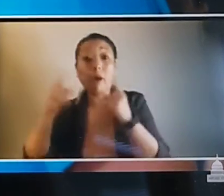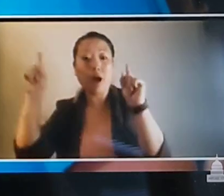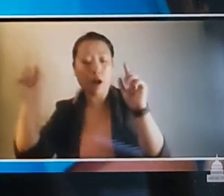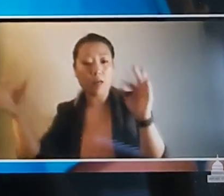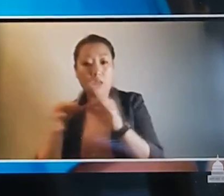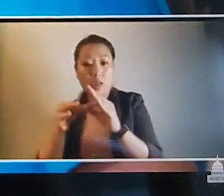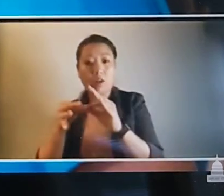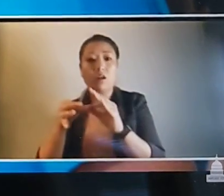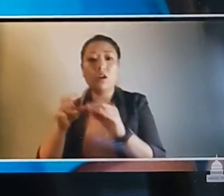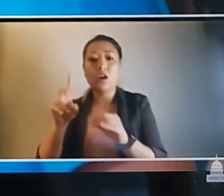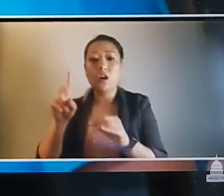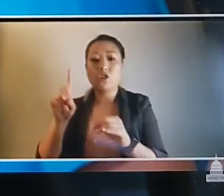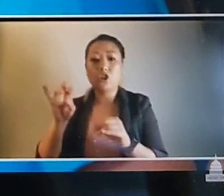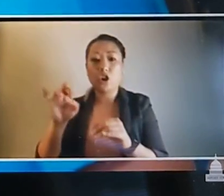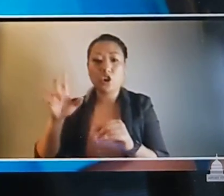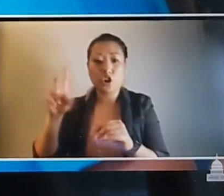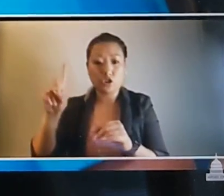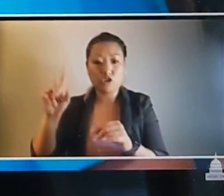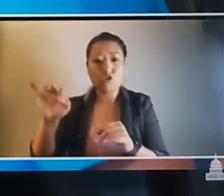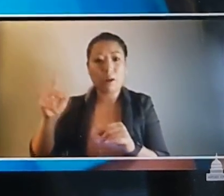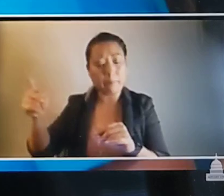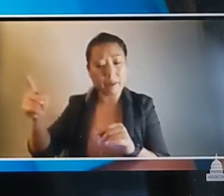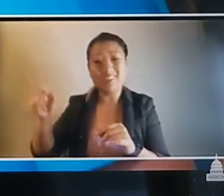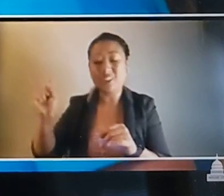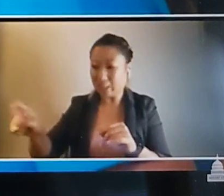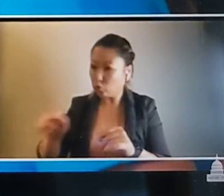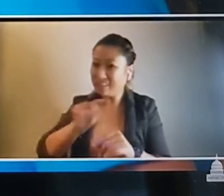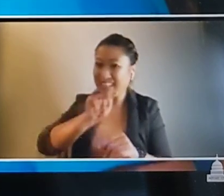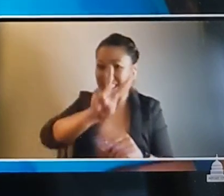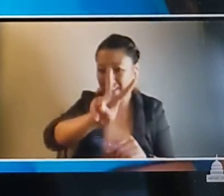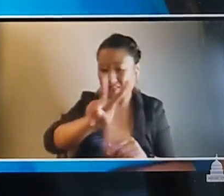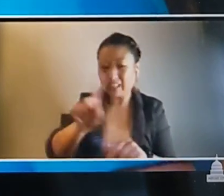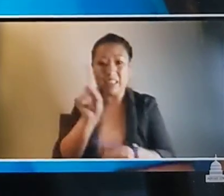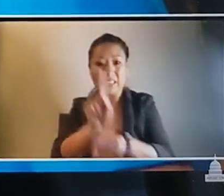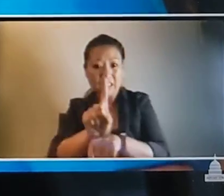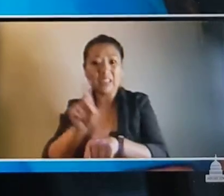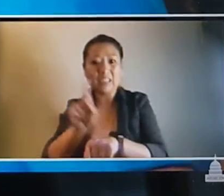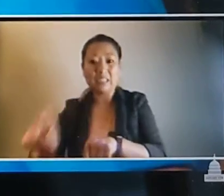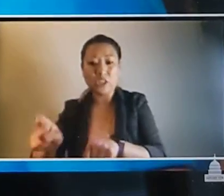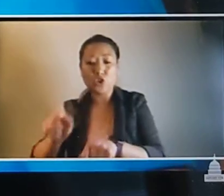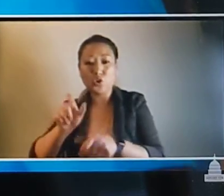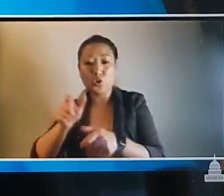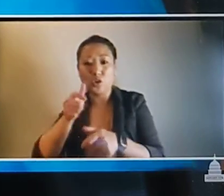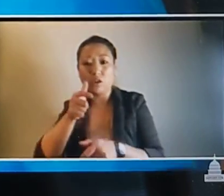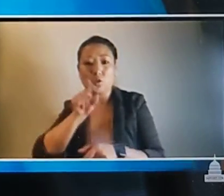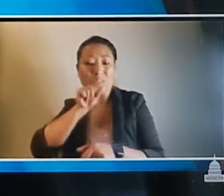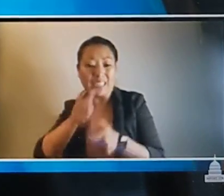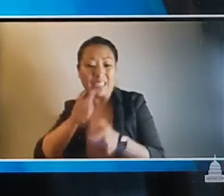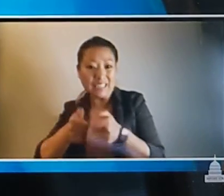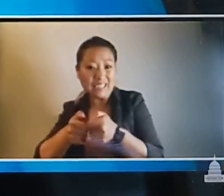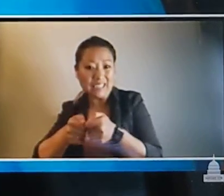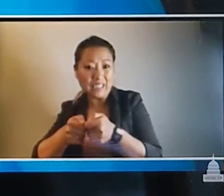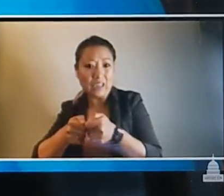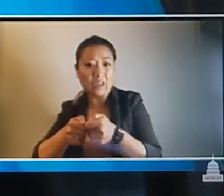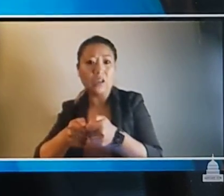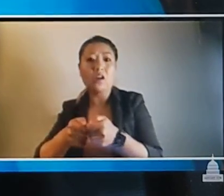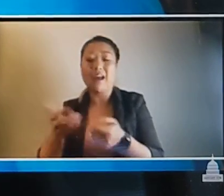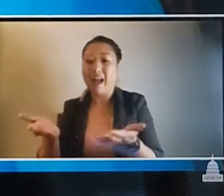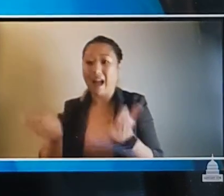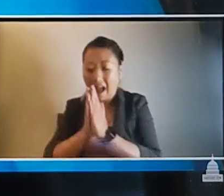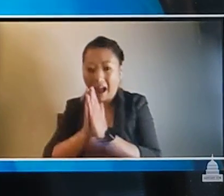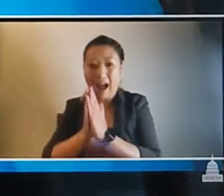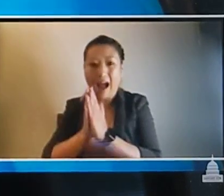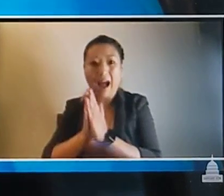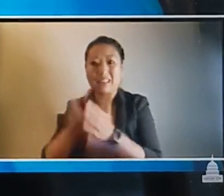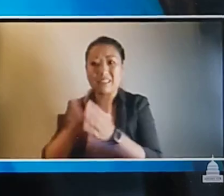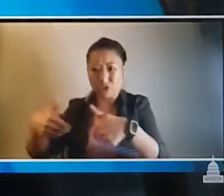TV. You've got to get on Twitter. You've got to call these people off." You know what the president said to him? This is as it's happening. He said, "Well, Kevin, these aren't my people.